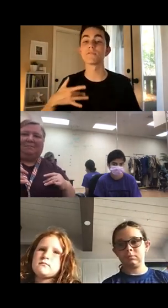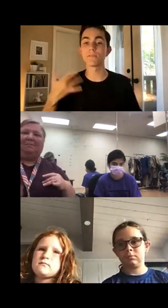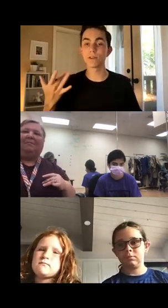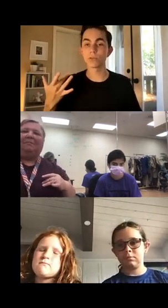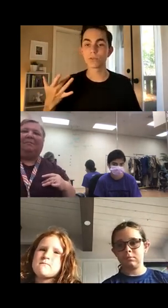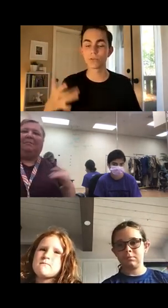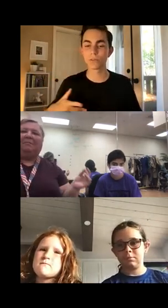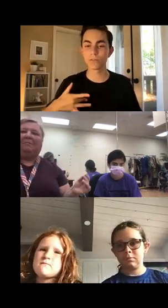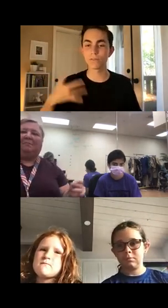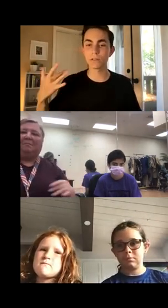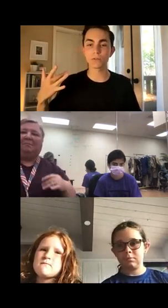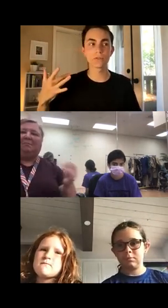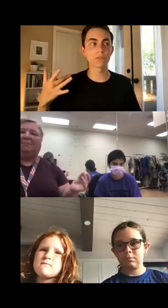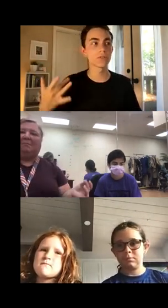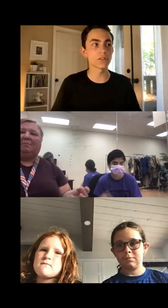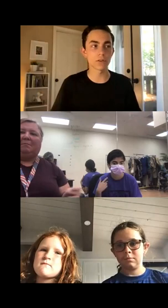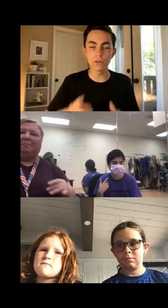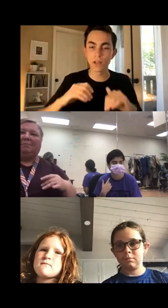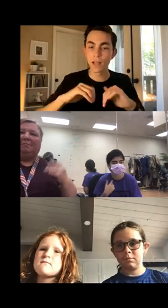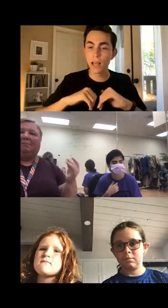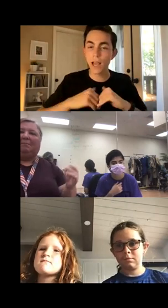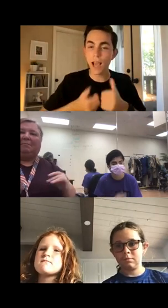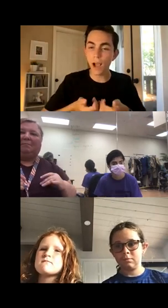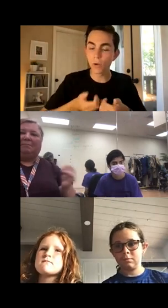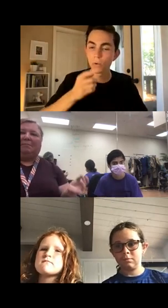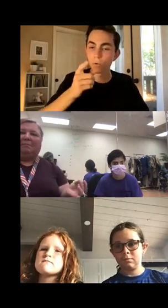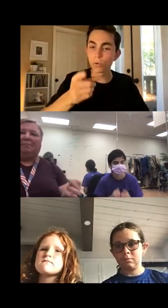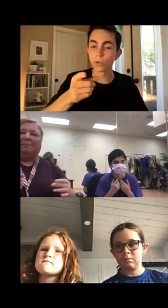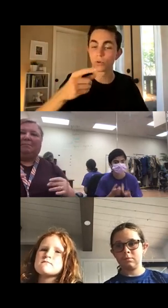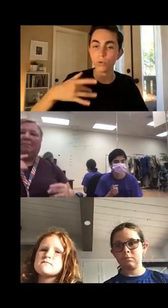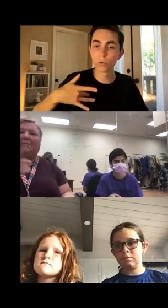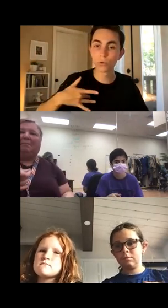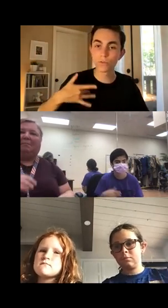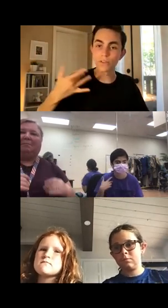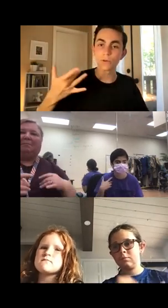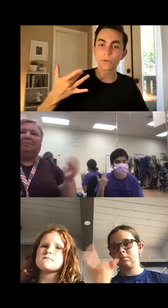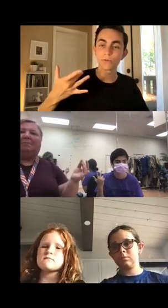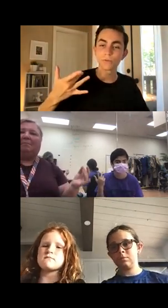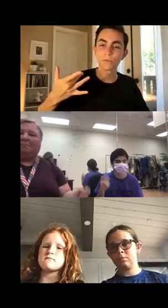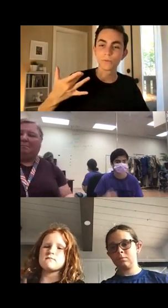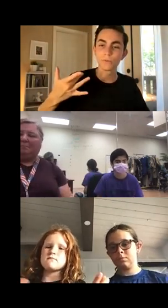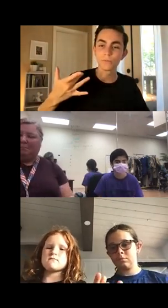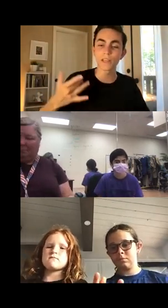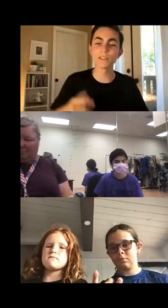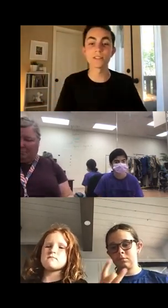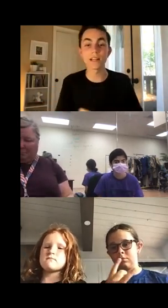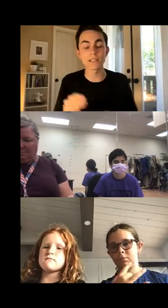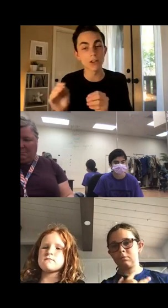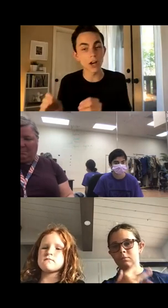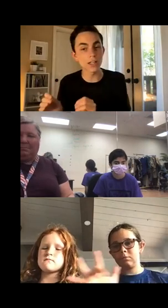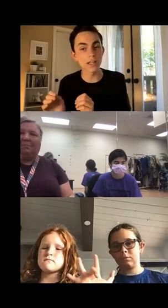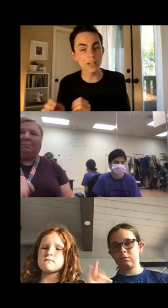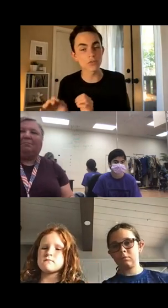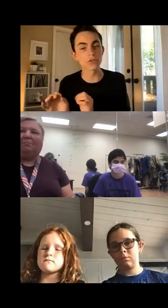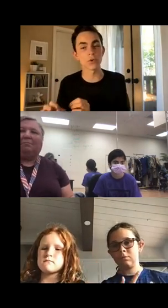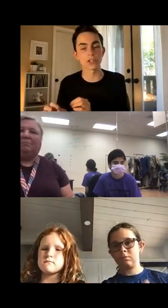becomes feel, feel. So how you feel. And since that's